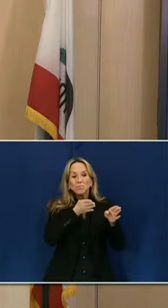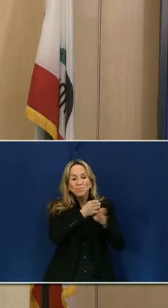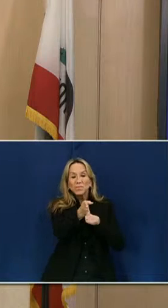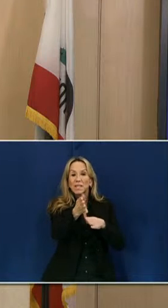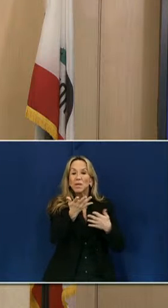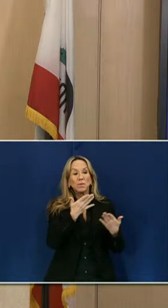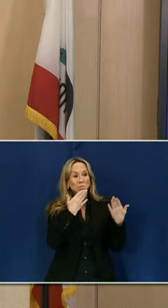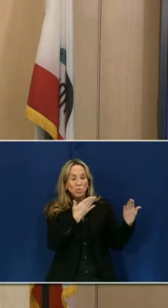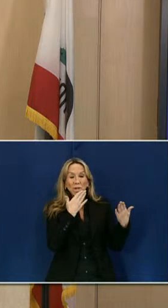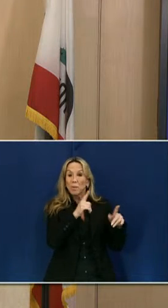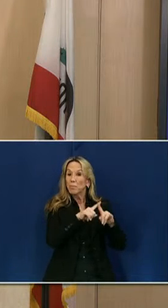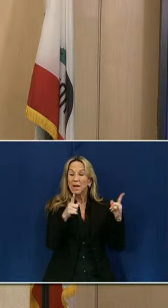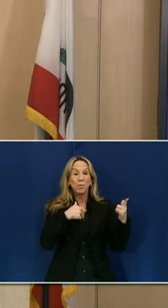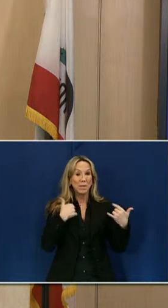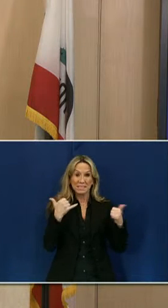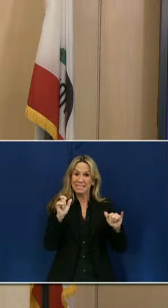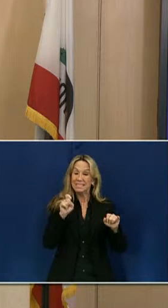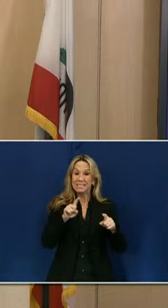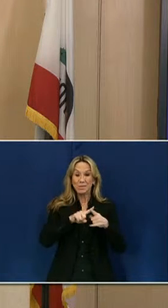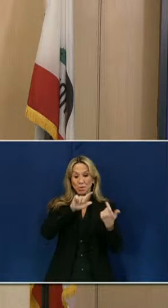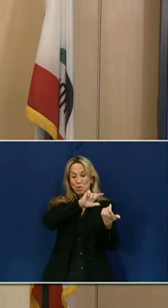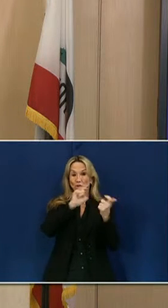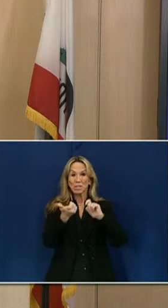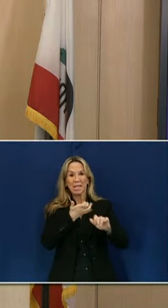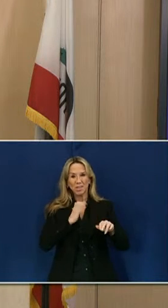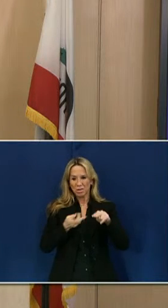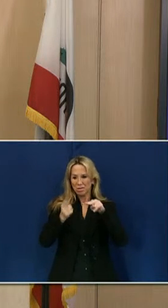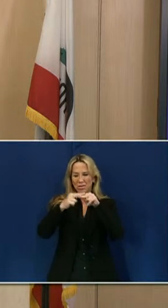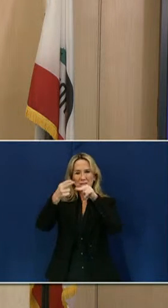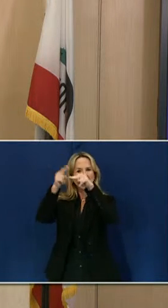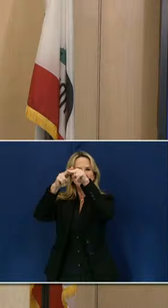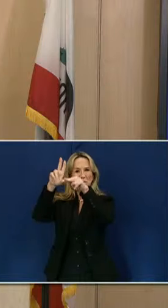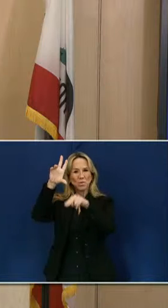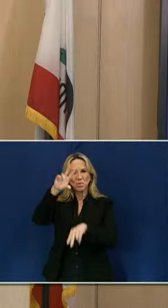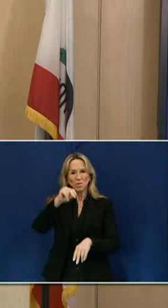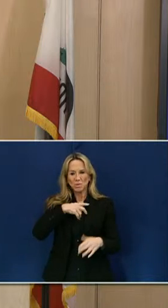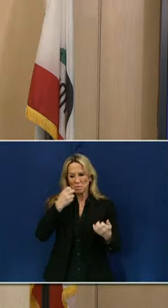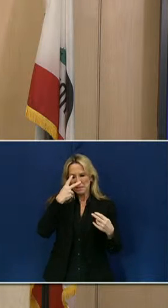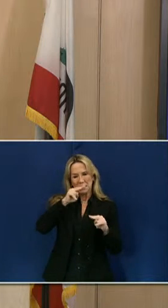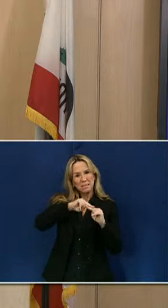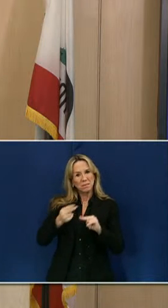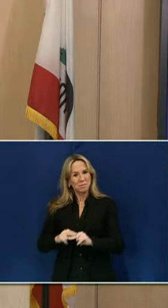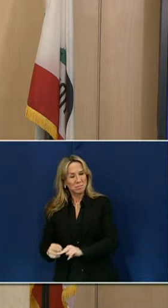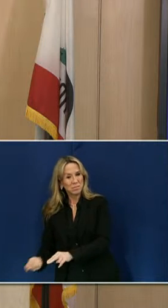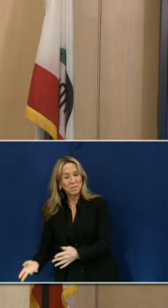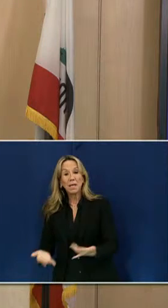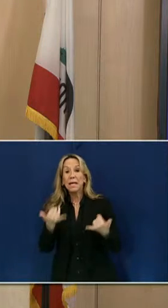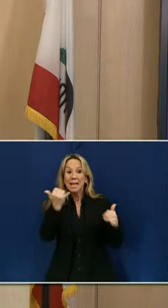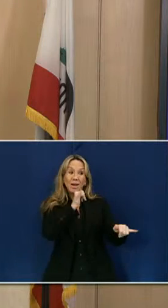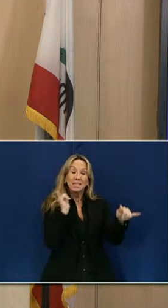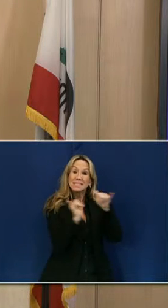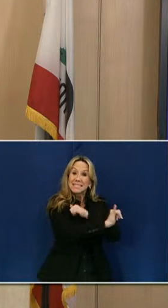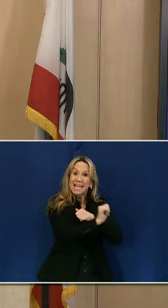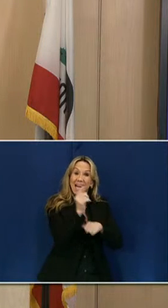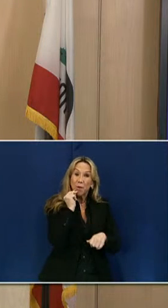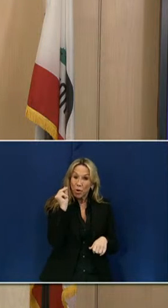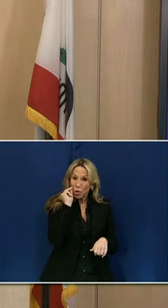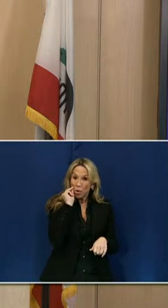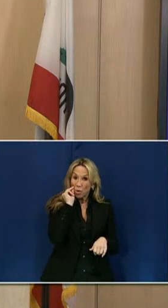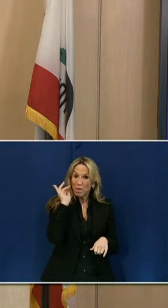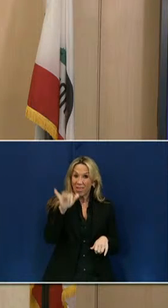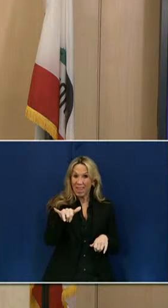to go in a different direction. The regional stay-at-home order is designed to do that, and the aim of the regional stay-at-home order is to get people to stay at